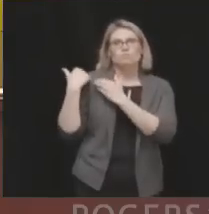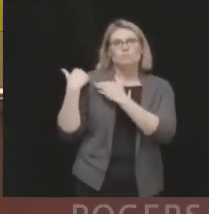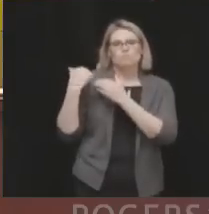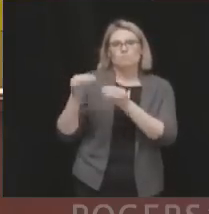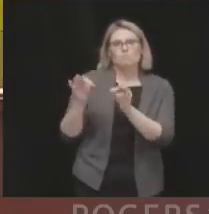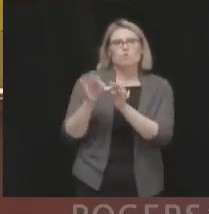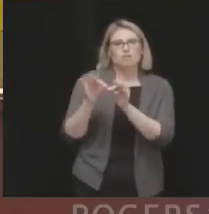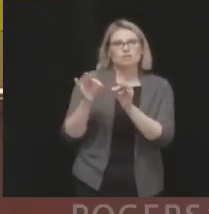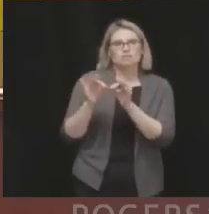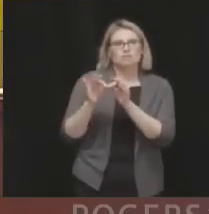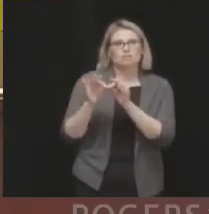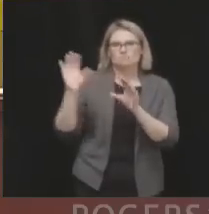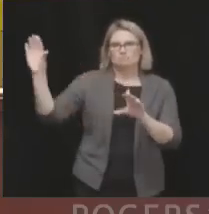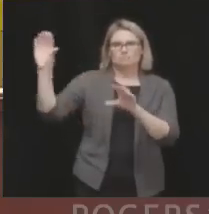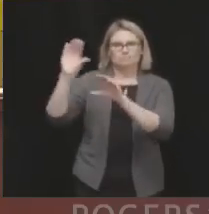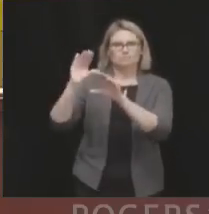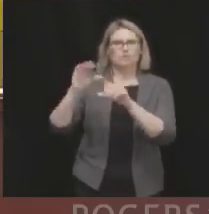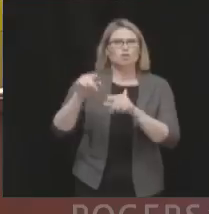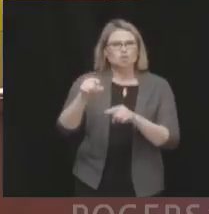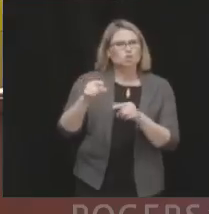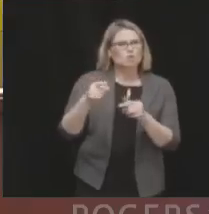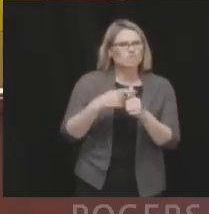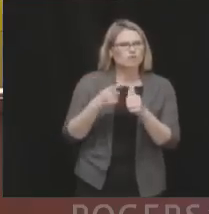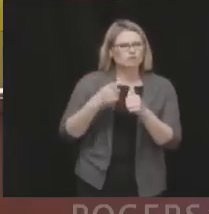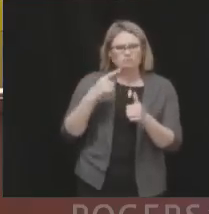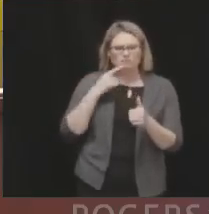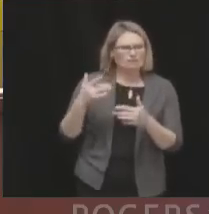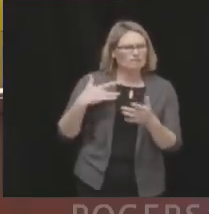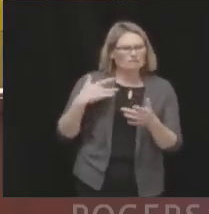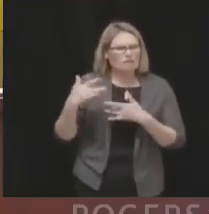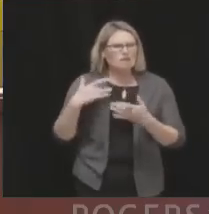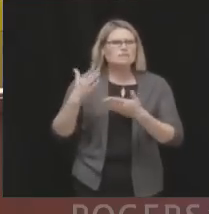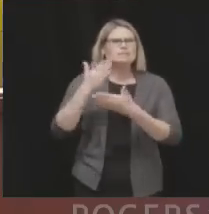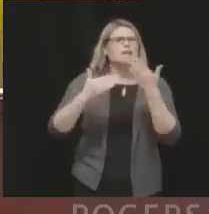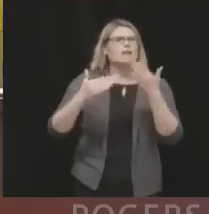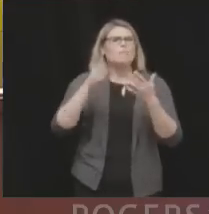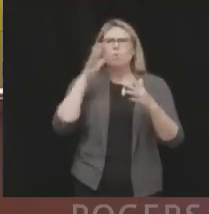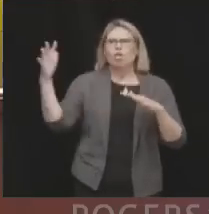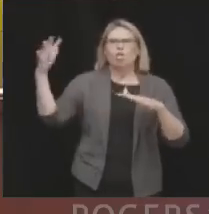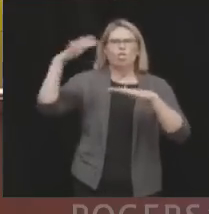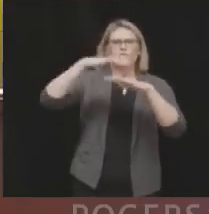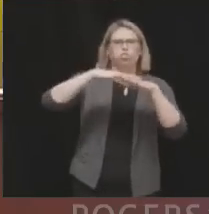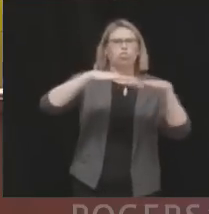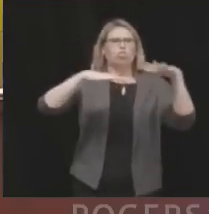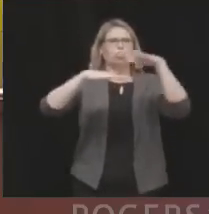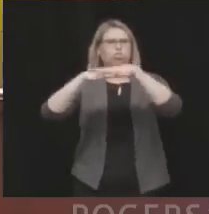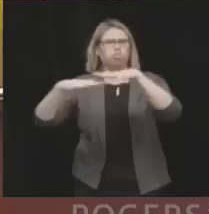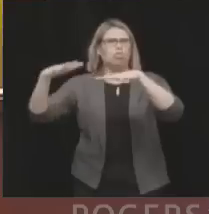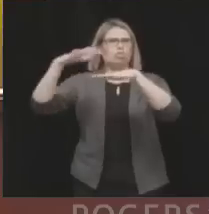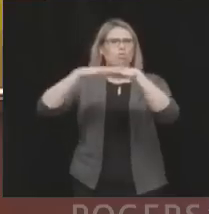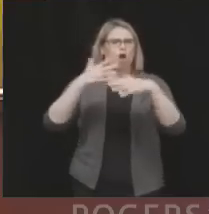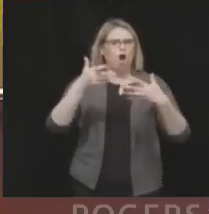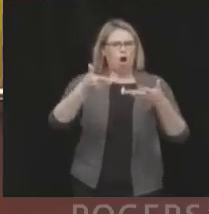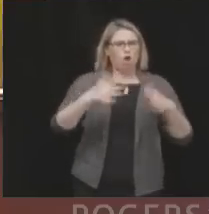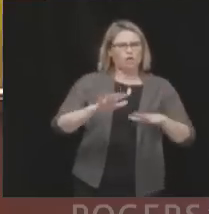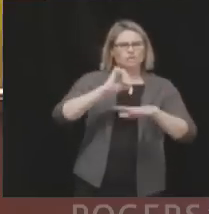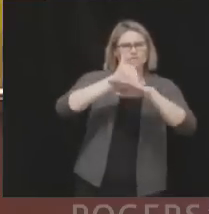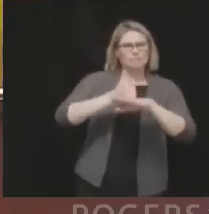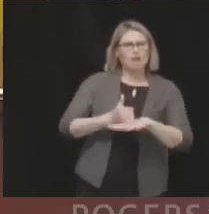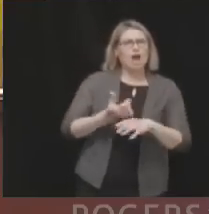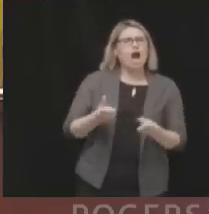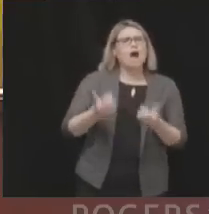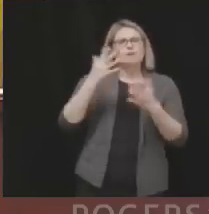So we, yes, and it was a concern to understand, firstly, what the details were around this plan, so